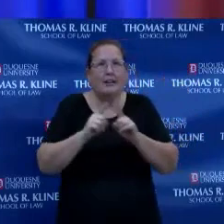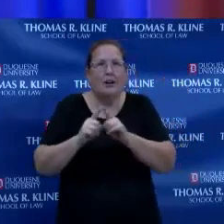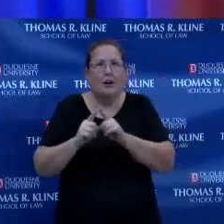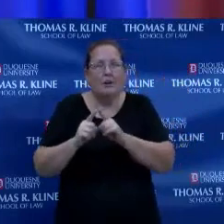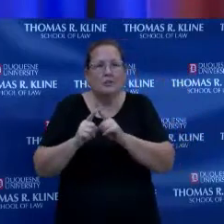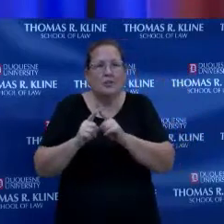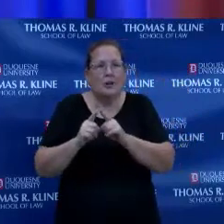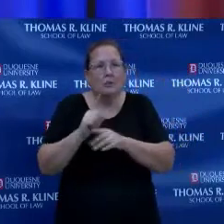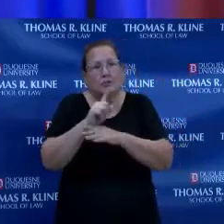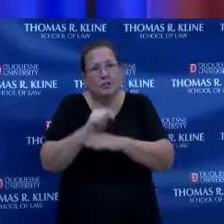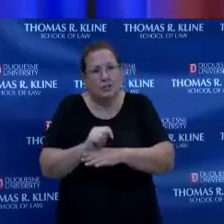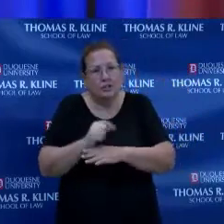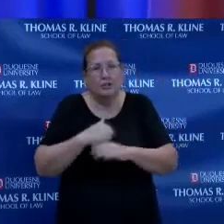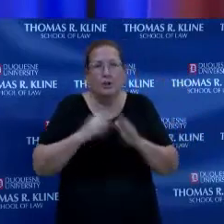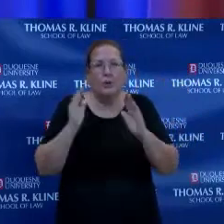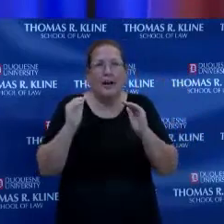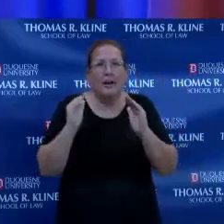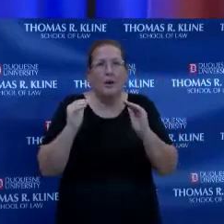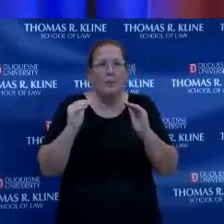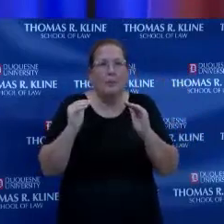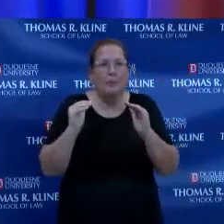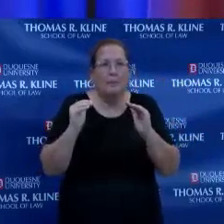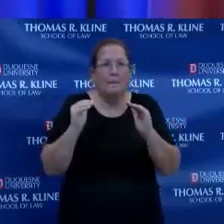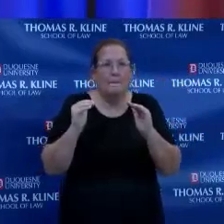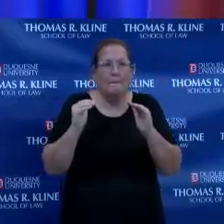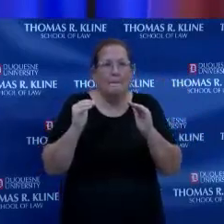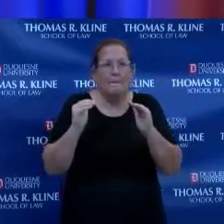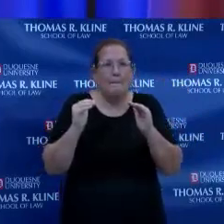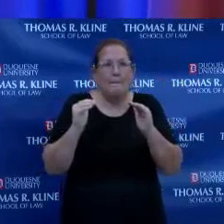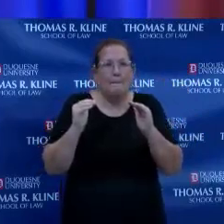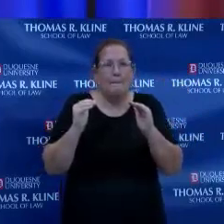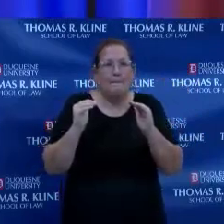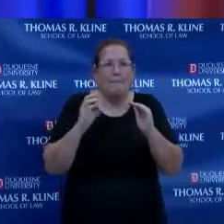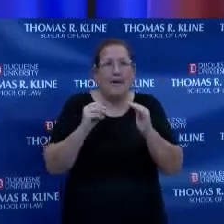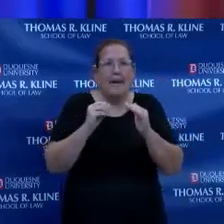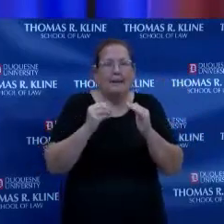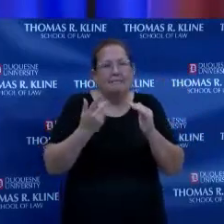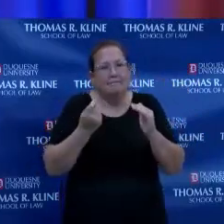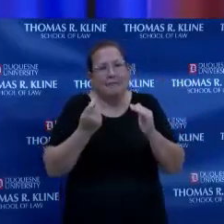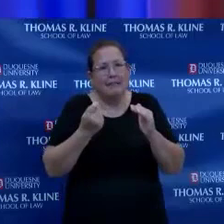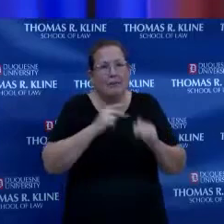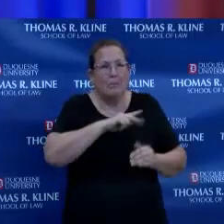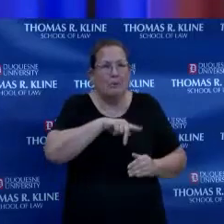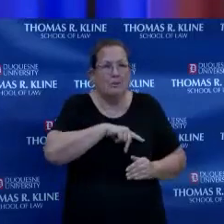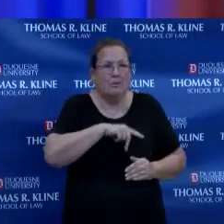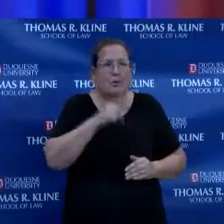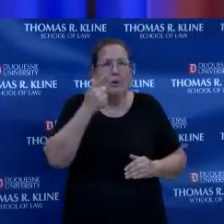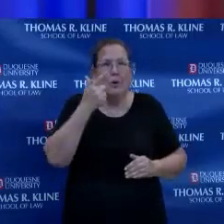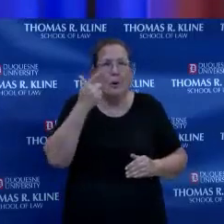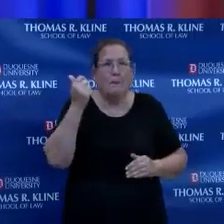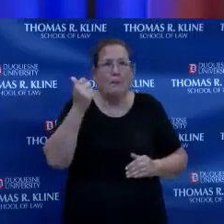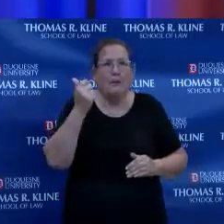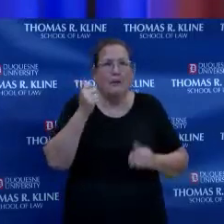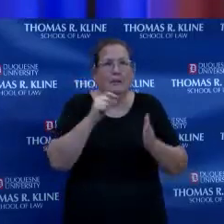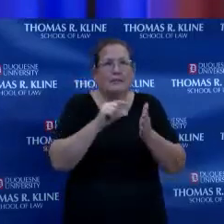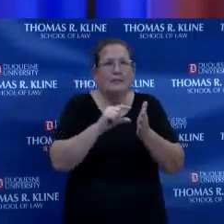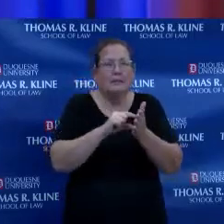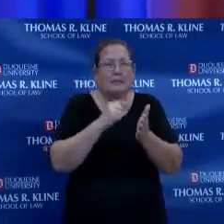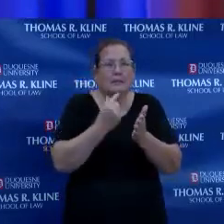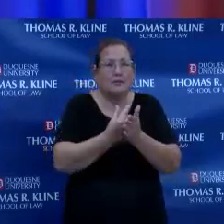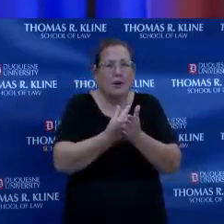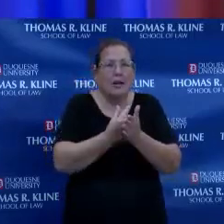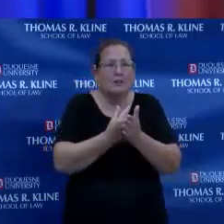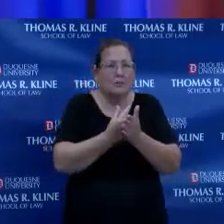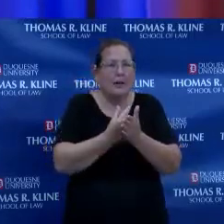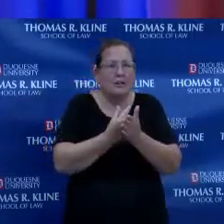informational, I hope, and also somewhat personal, because commencement speeches, at least the way